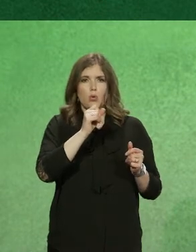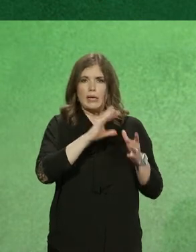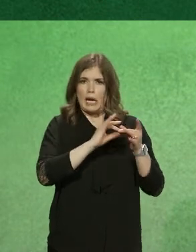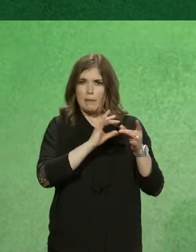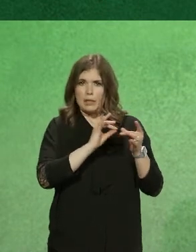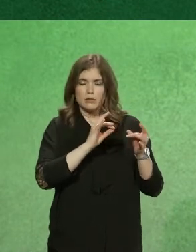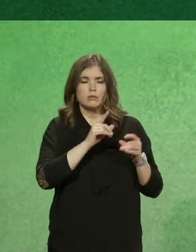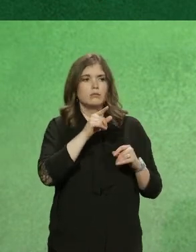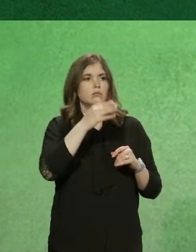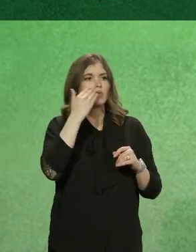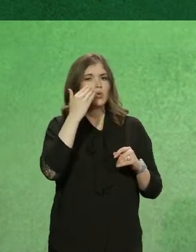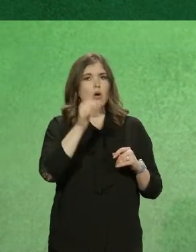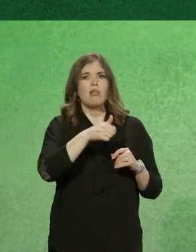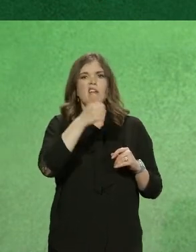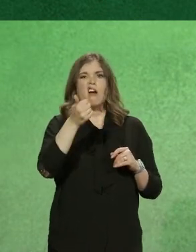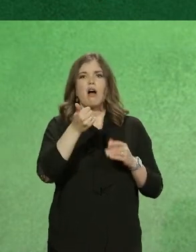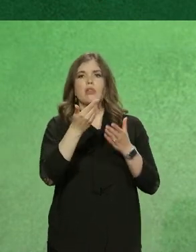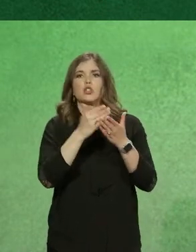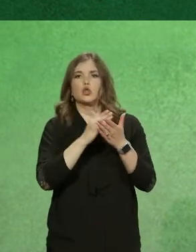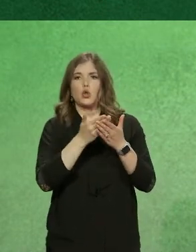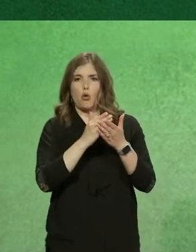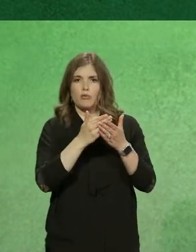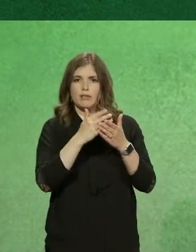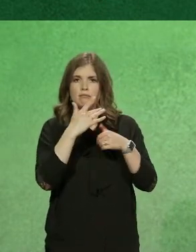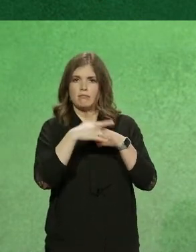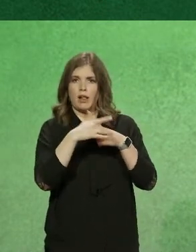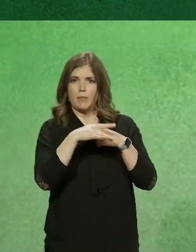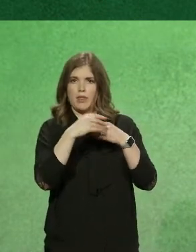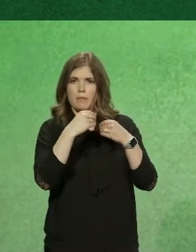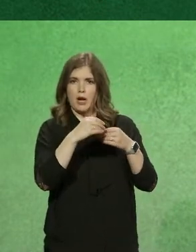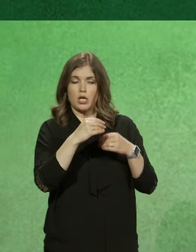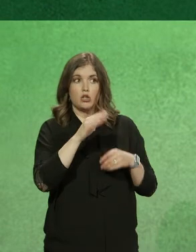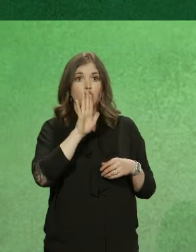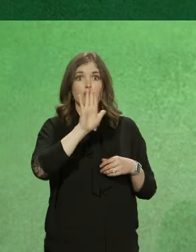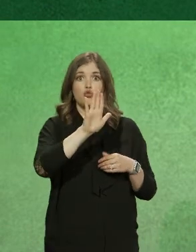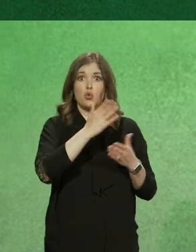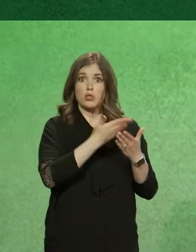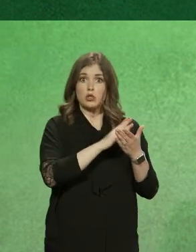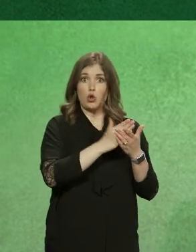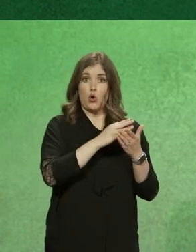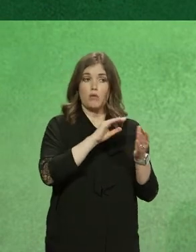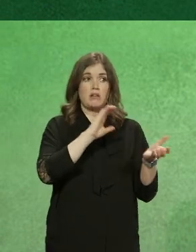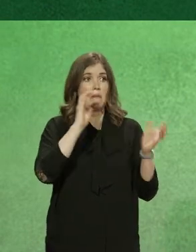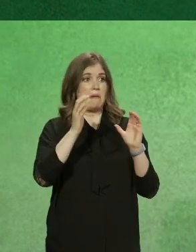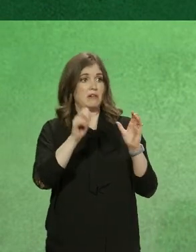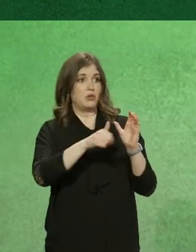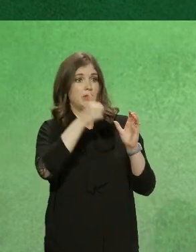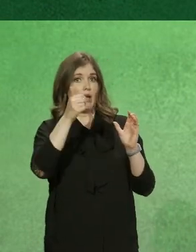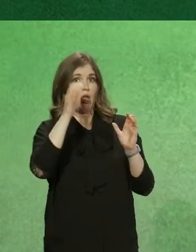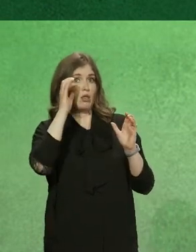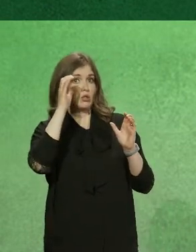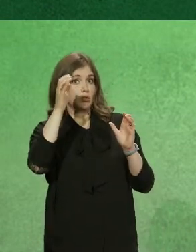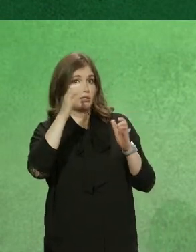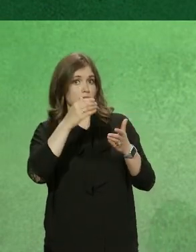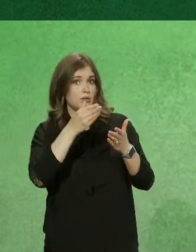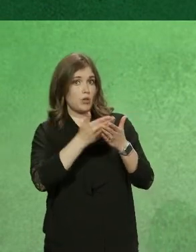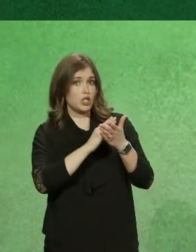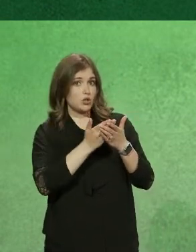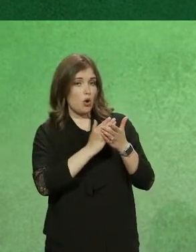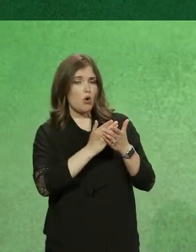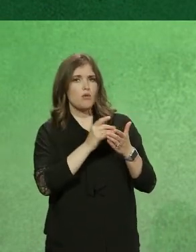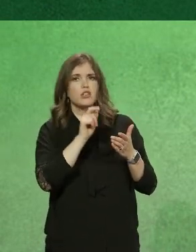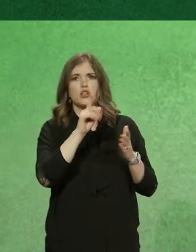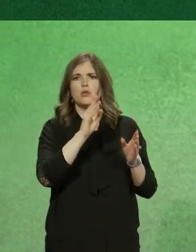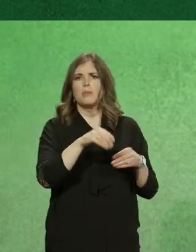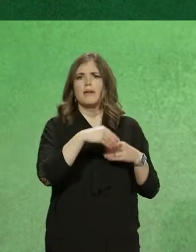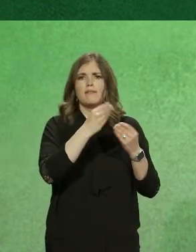other stoves on the market. Is yours comparable to other solar stove costs, or are you providing some sort